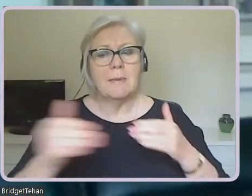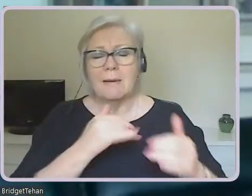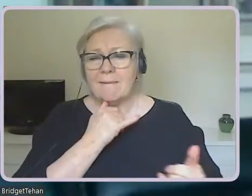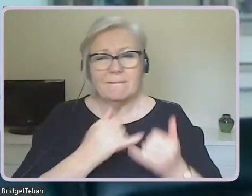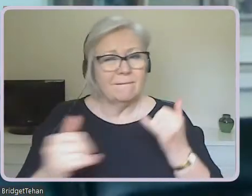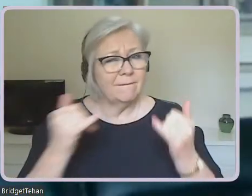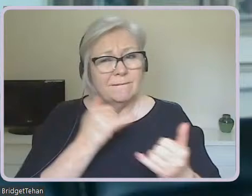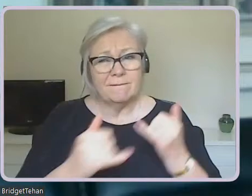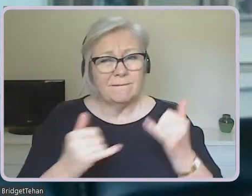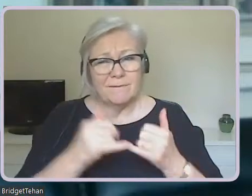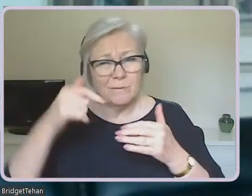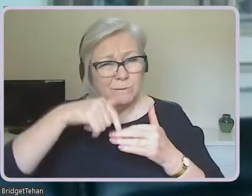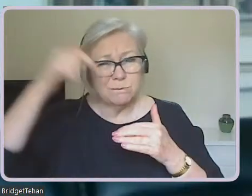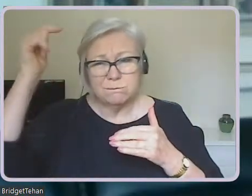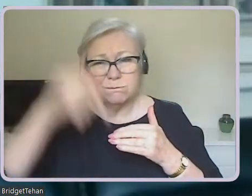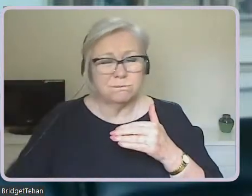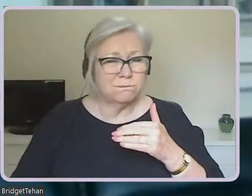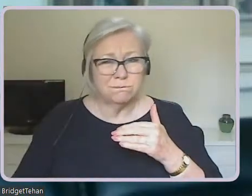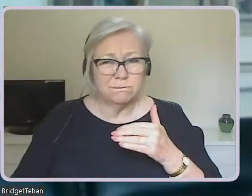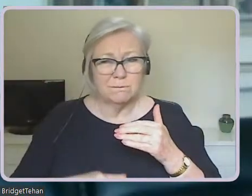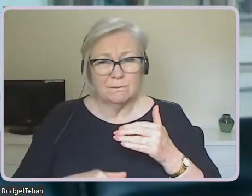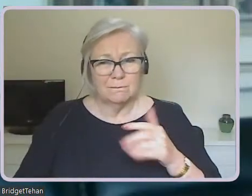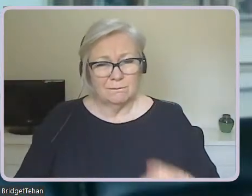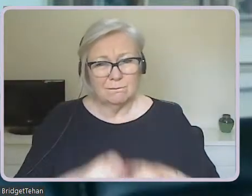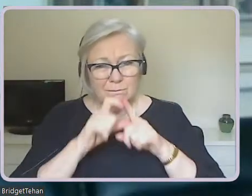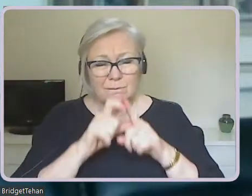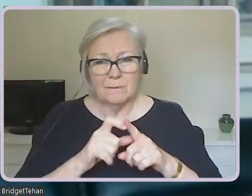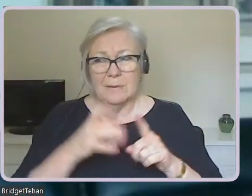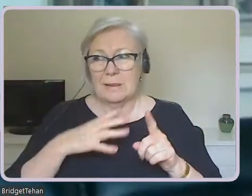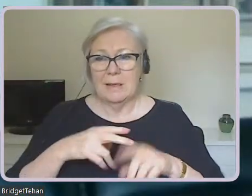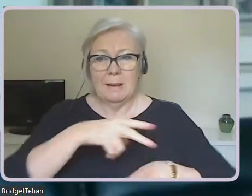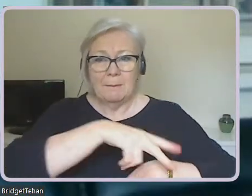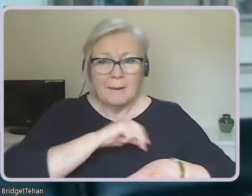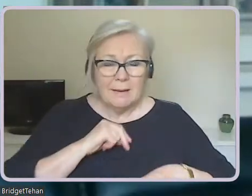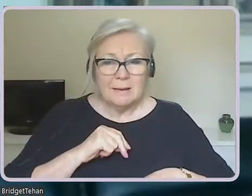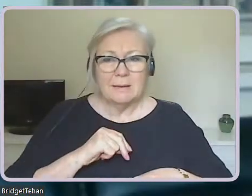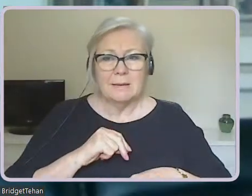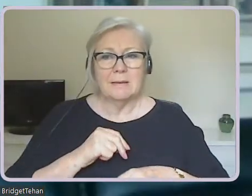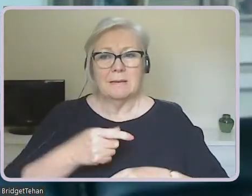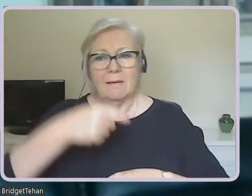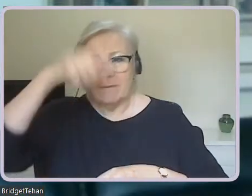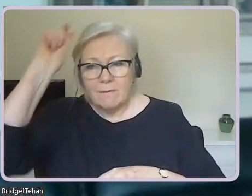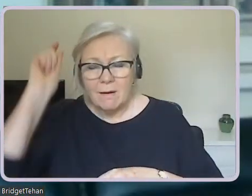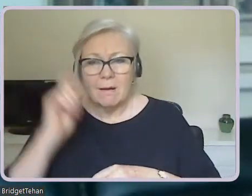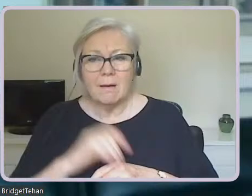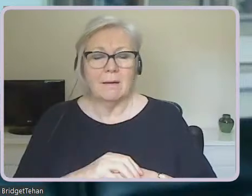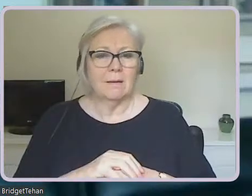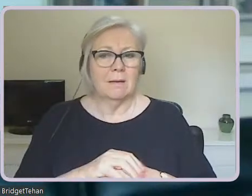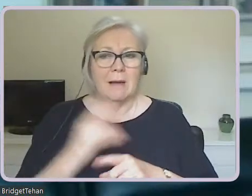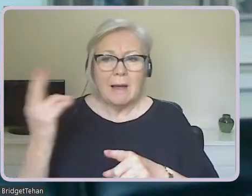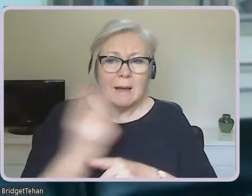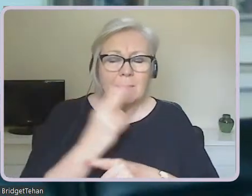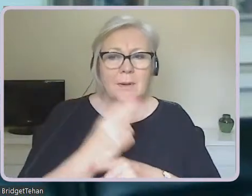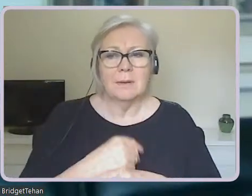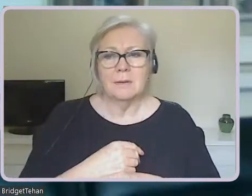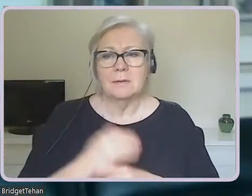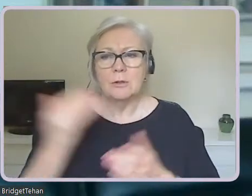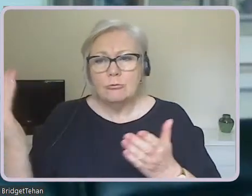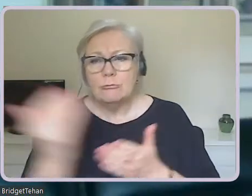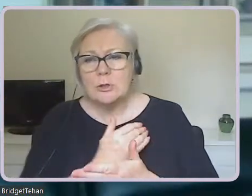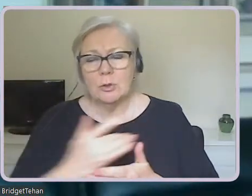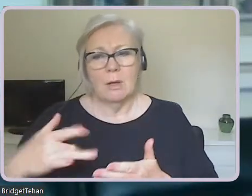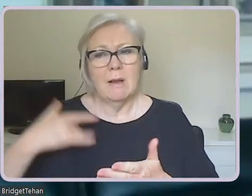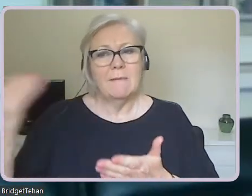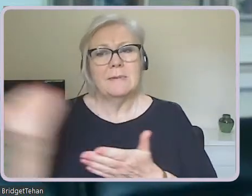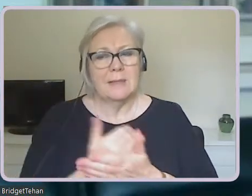event might need the help of police, firefighters, ambulance, rescue or life-saving services. If it's a bigger event, it might involve a